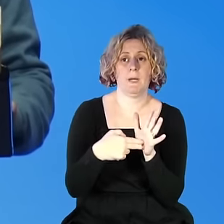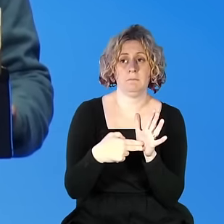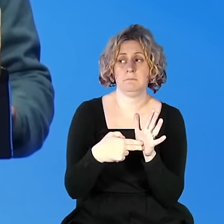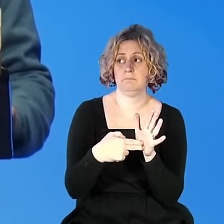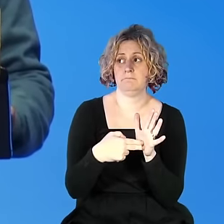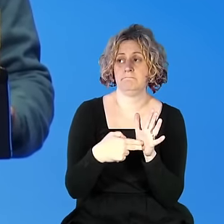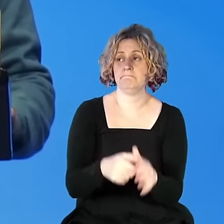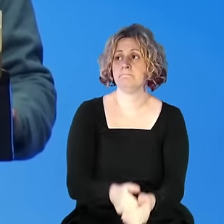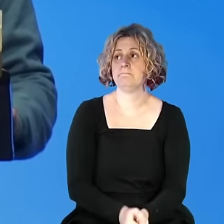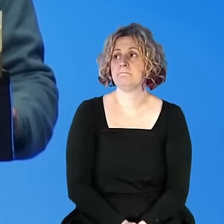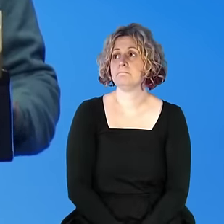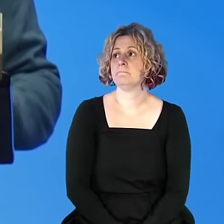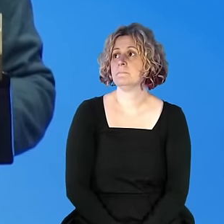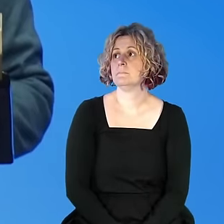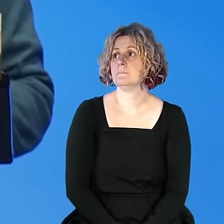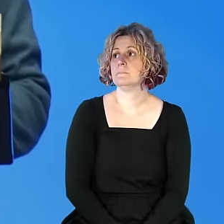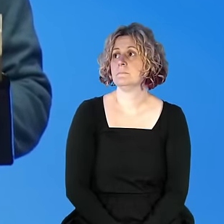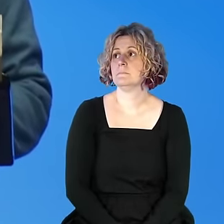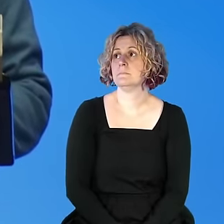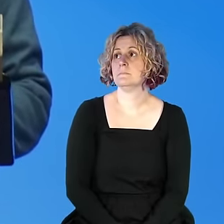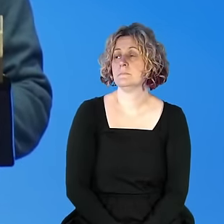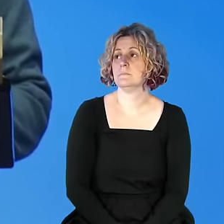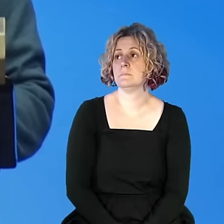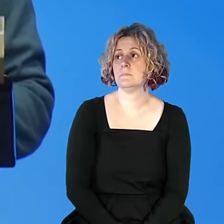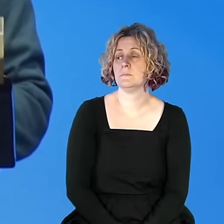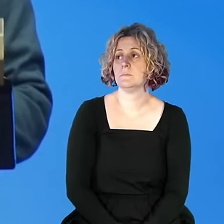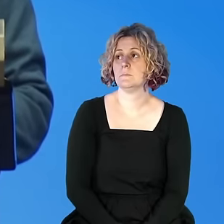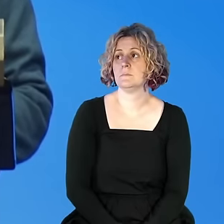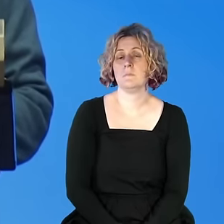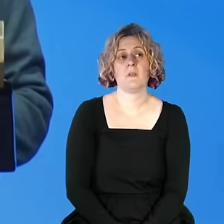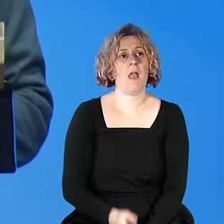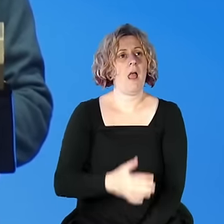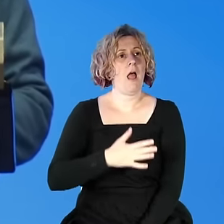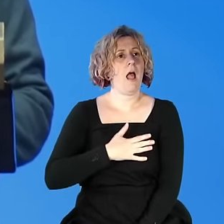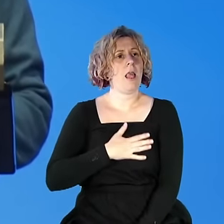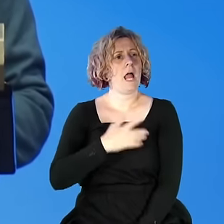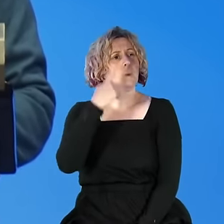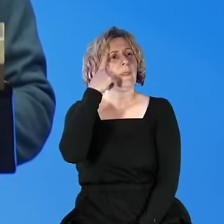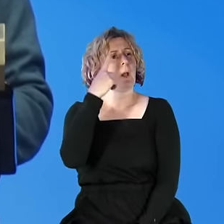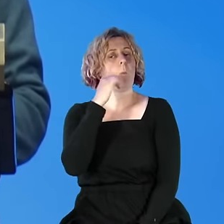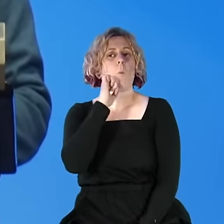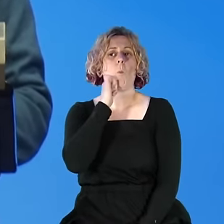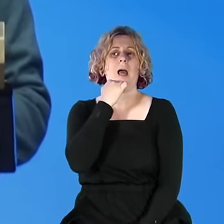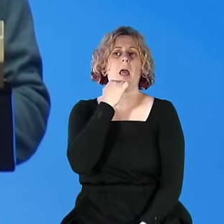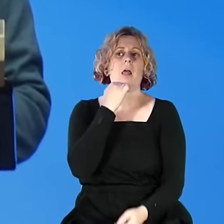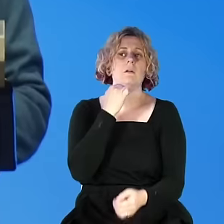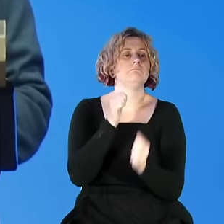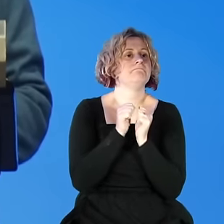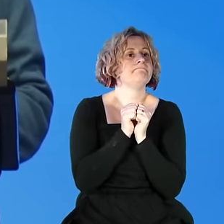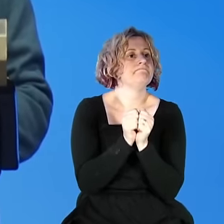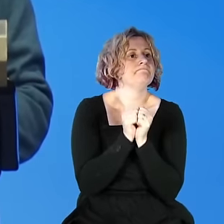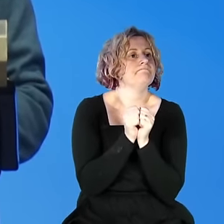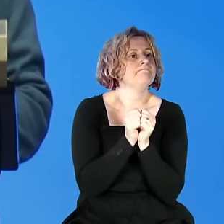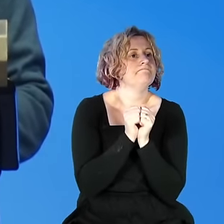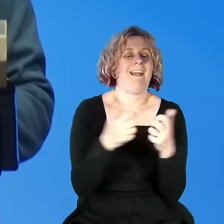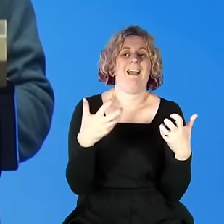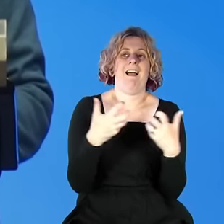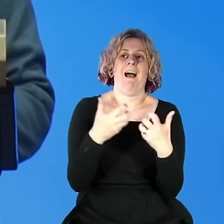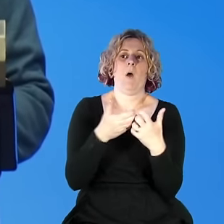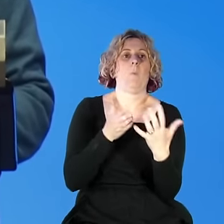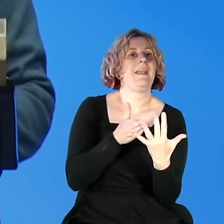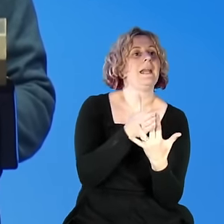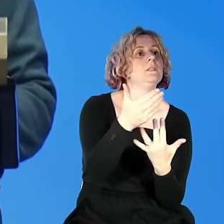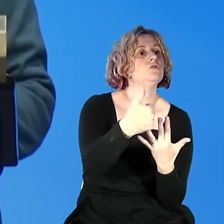I like to think this is an appreciation of how we all interact to one another in a spirit of compassion and willingness to